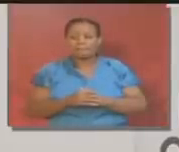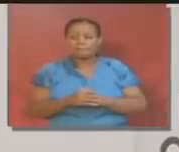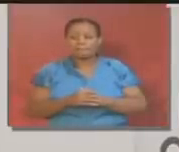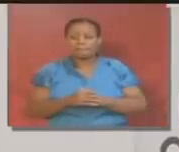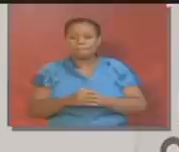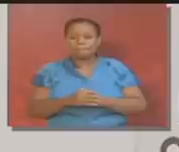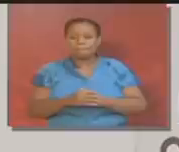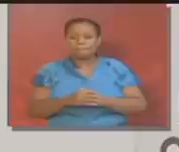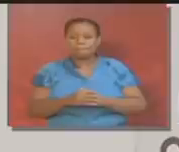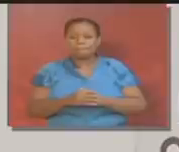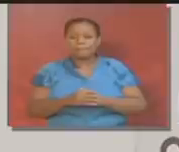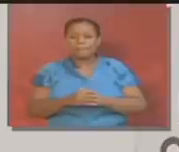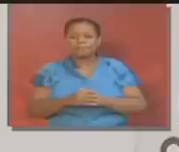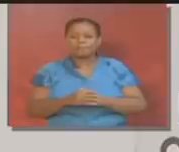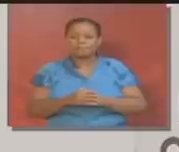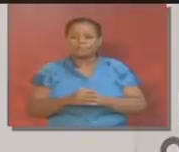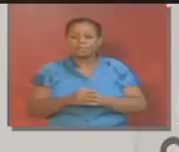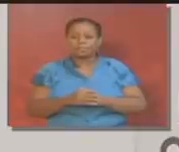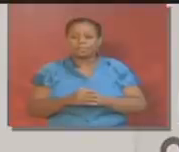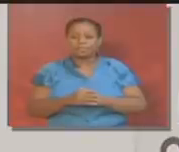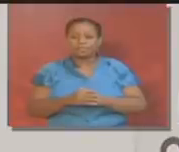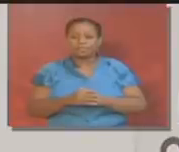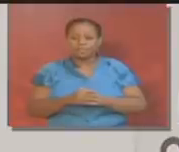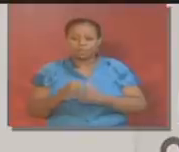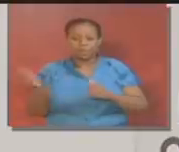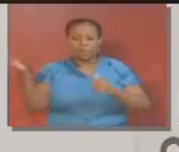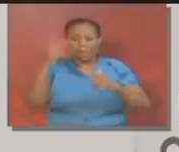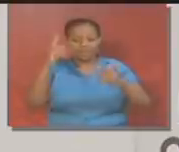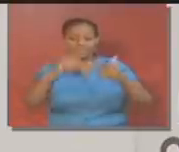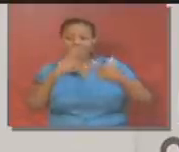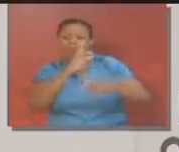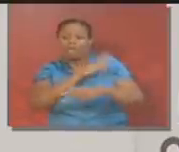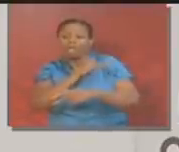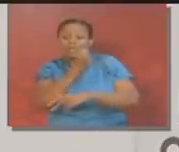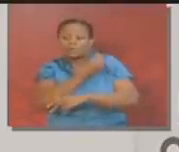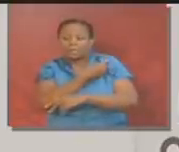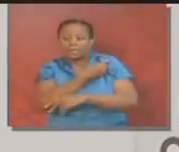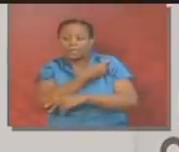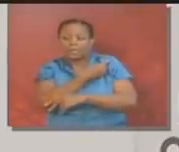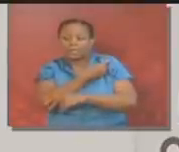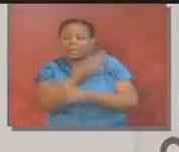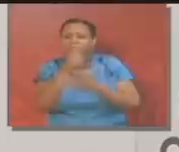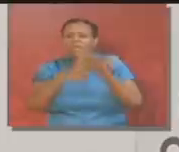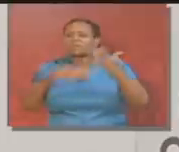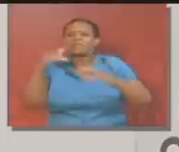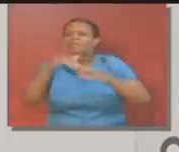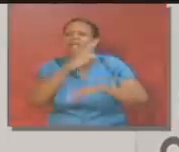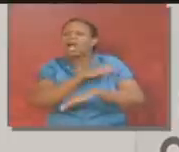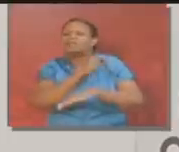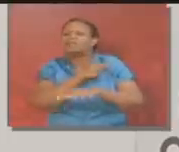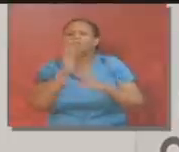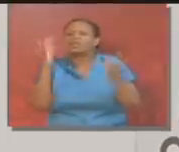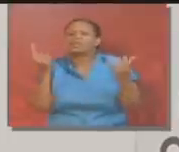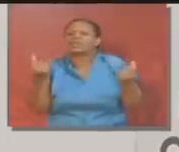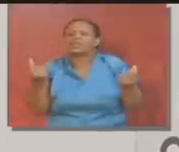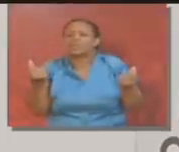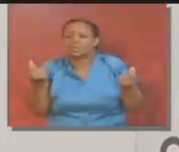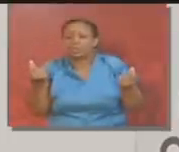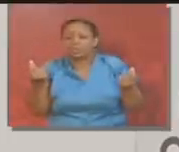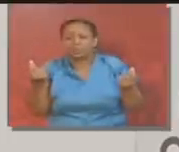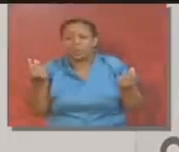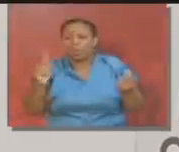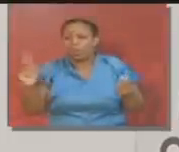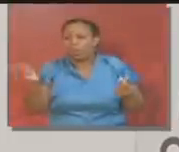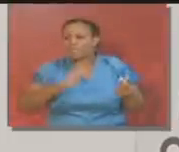the third thing, what we do in terms of in hospital, we have been pretty aggressive with it. And I'm thankful for that because we've had 0